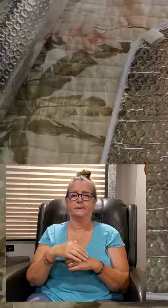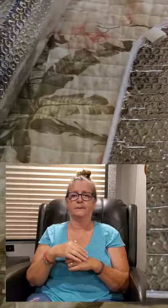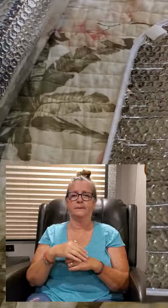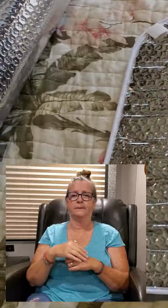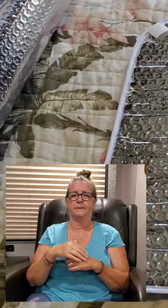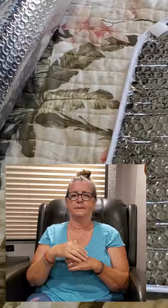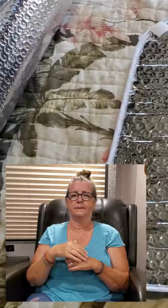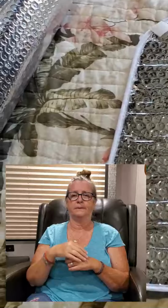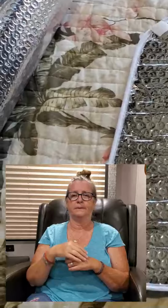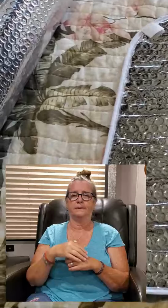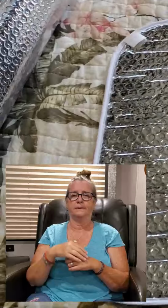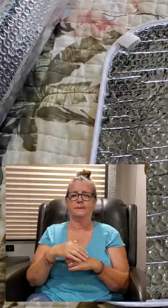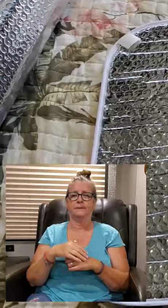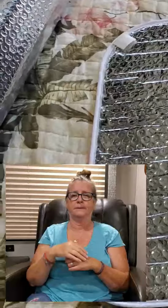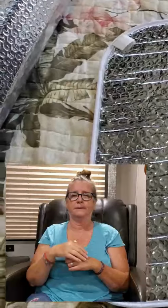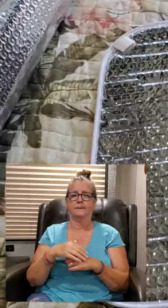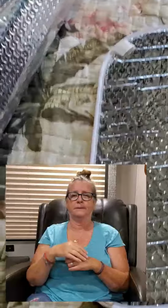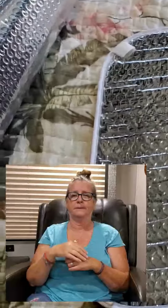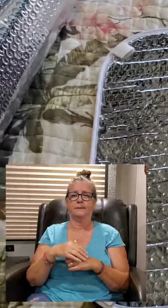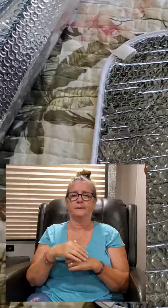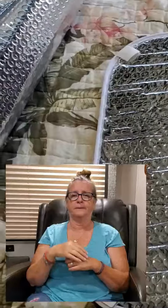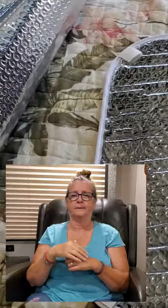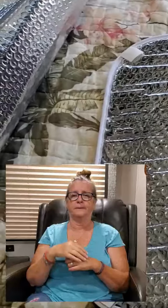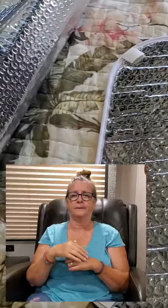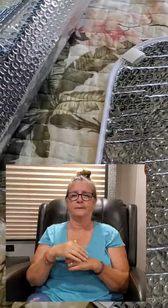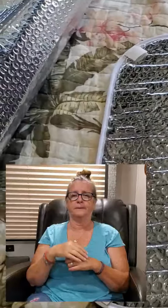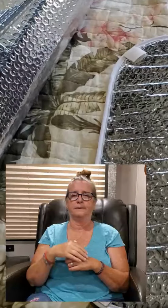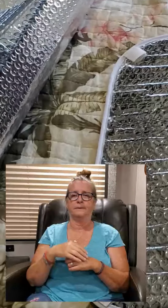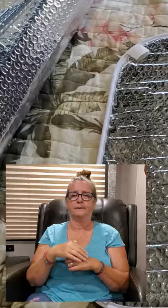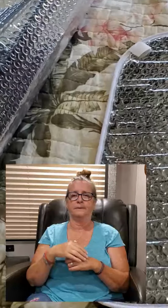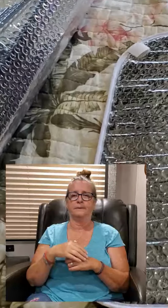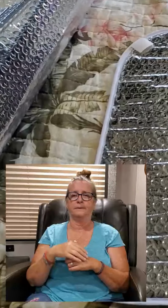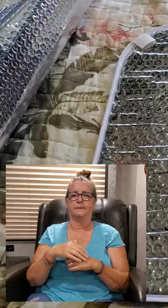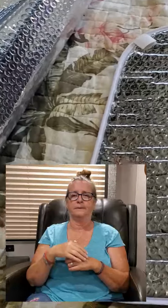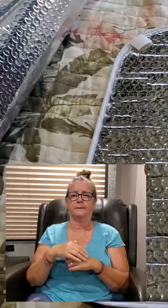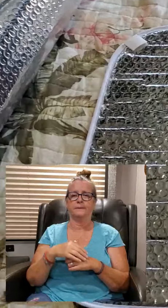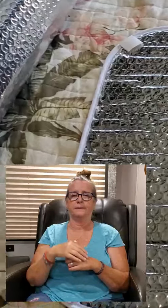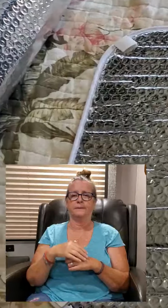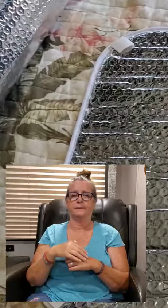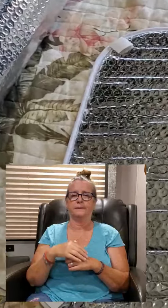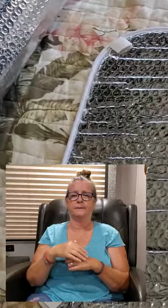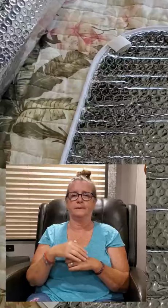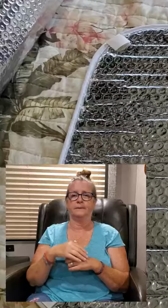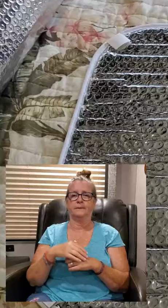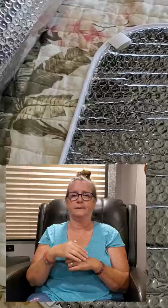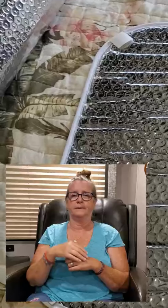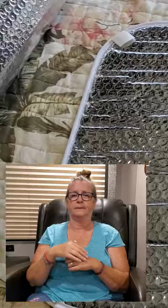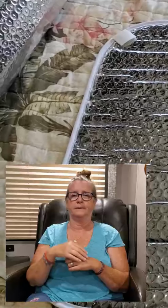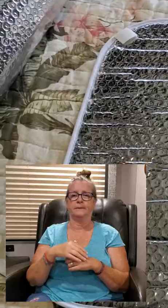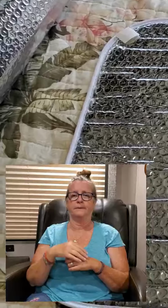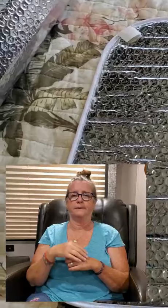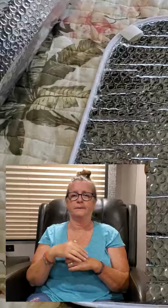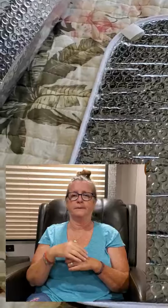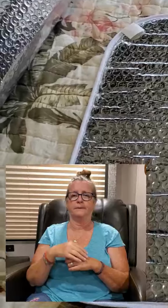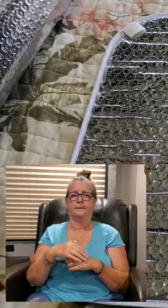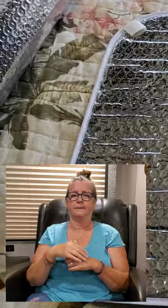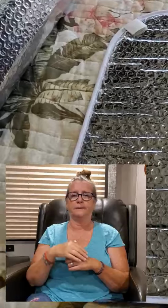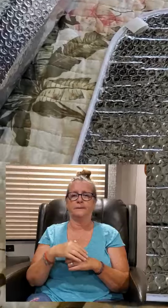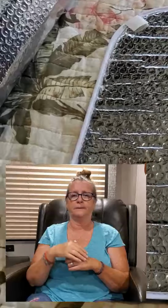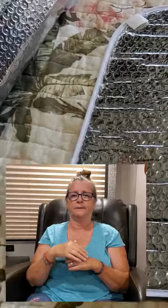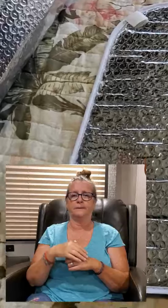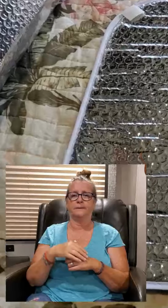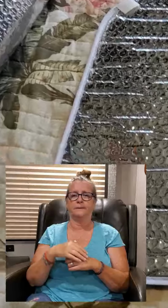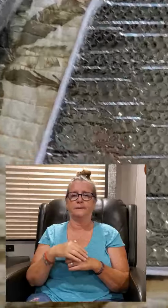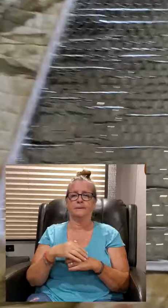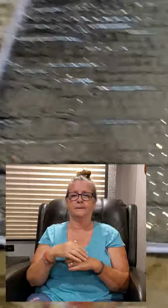we're going to use them for now, and we'll get some black Velcro later. Mary's putting it on, and